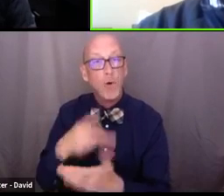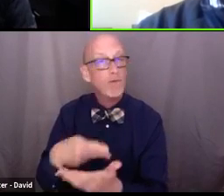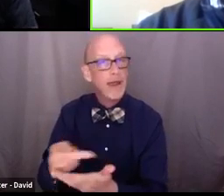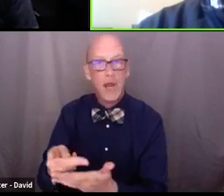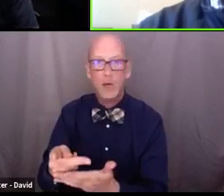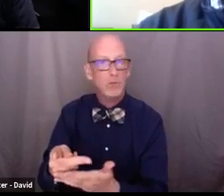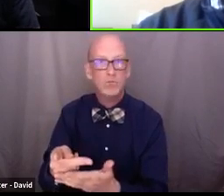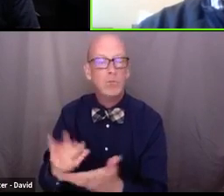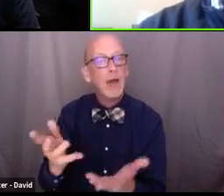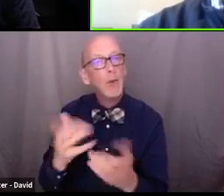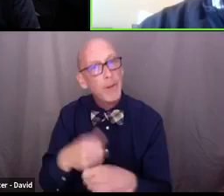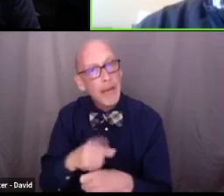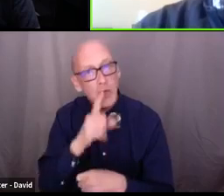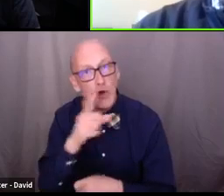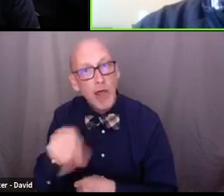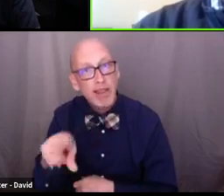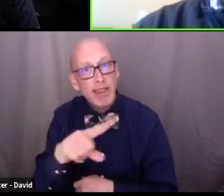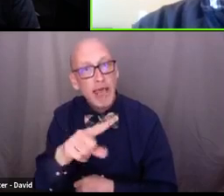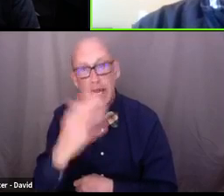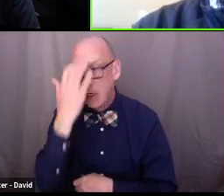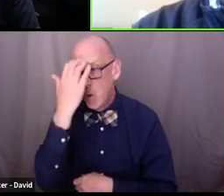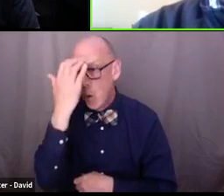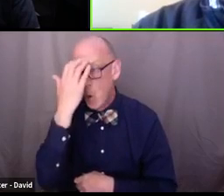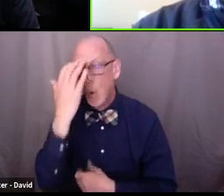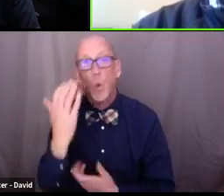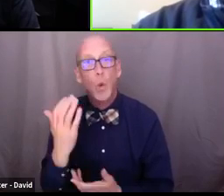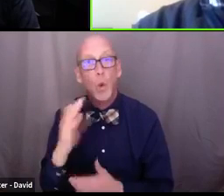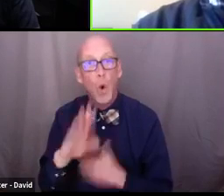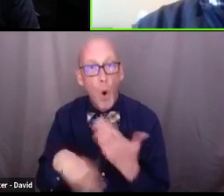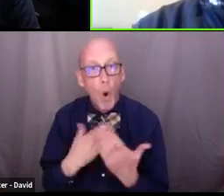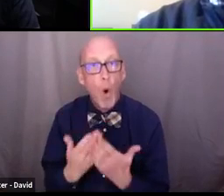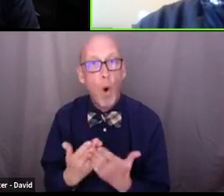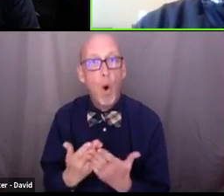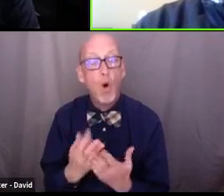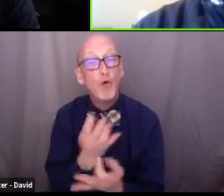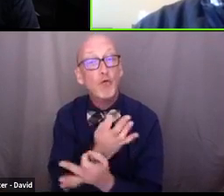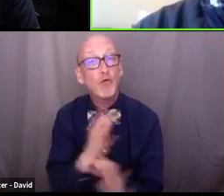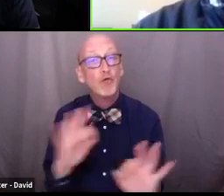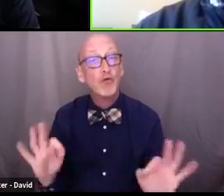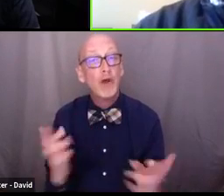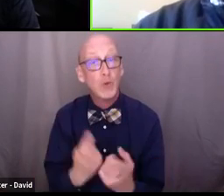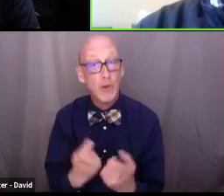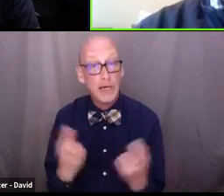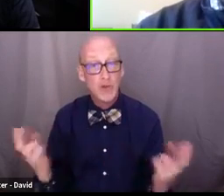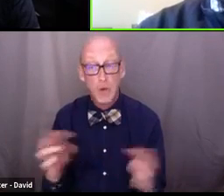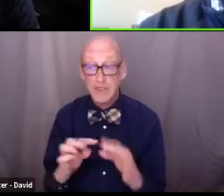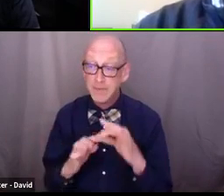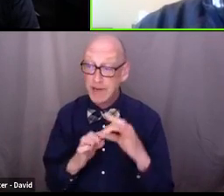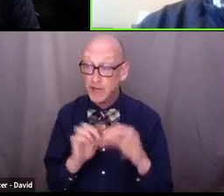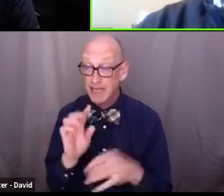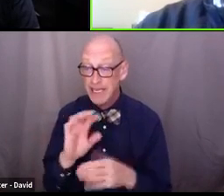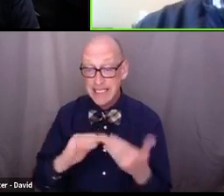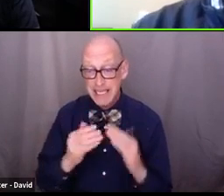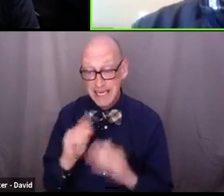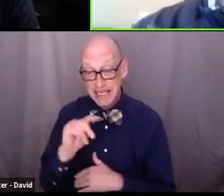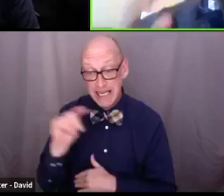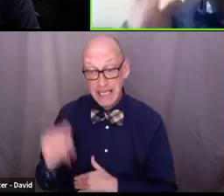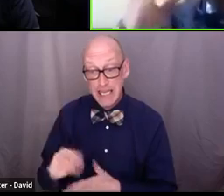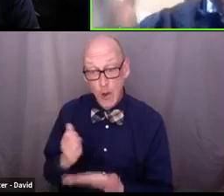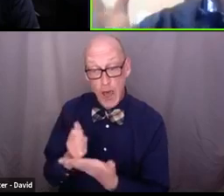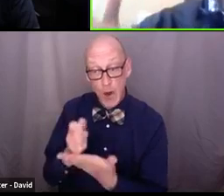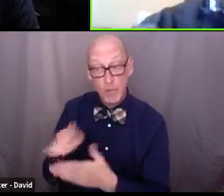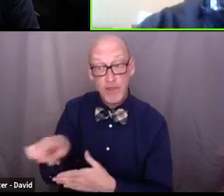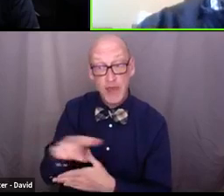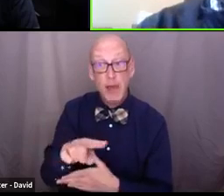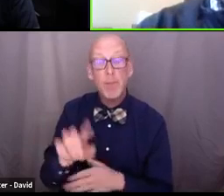So I want to make sure that they are aware of all the free resources, especially in the city of Toledo, to help them. And a lot of it is, hey,